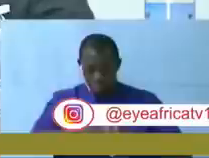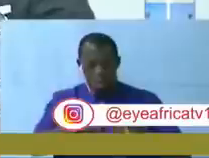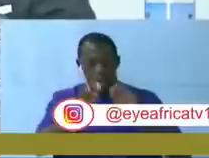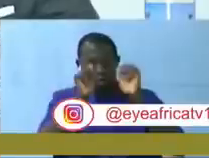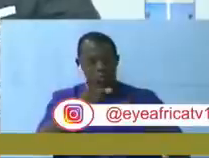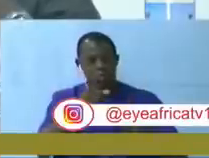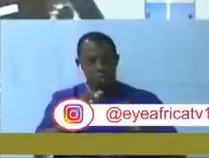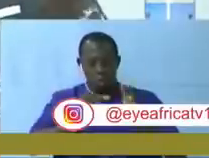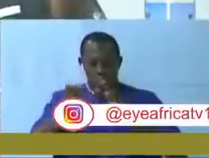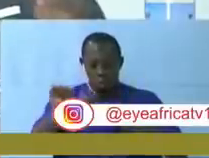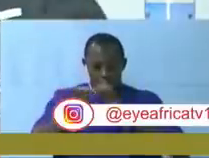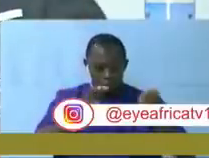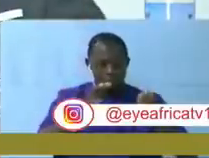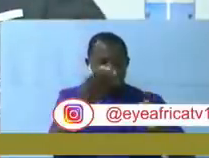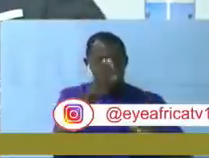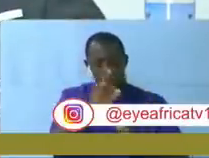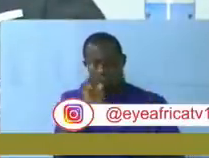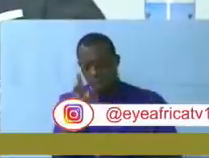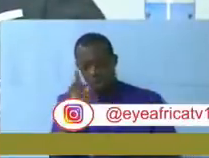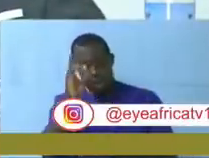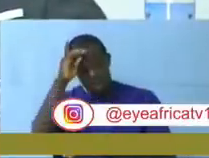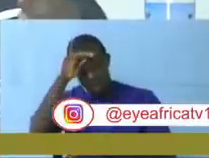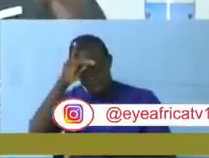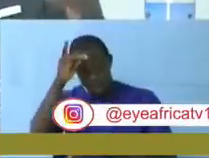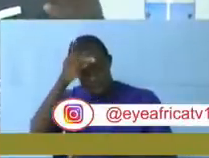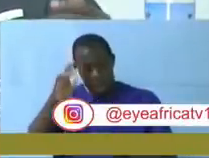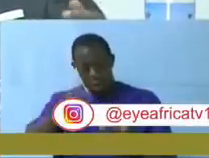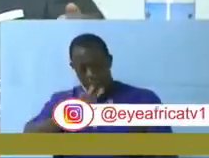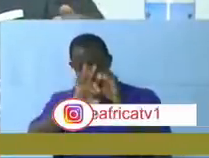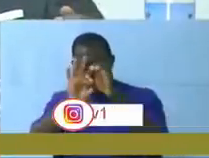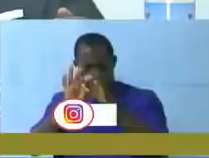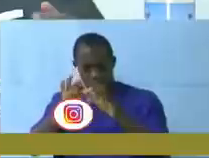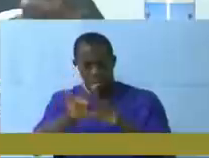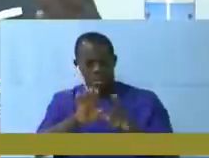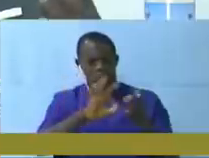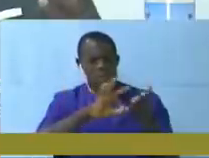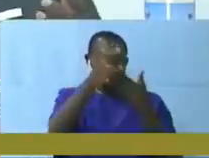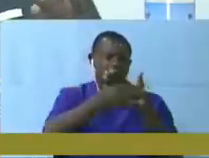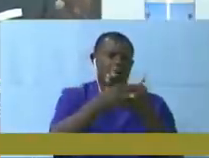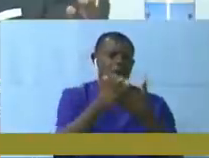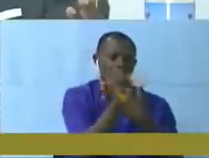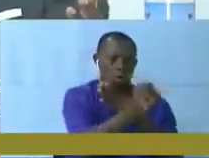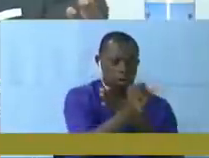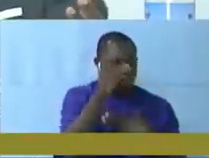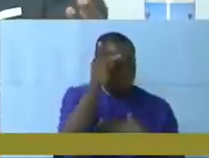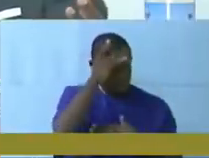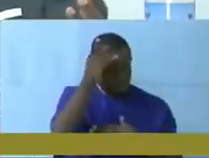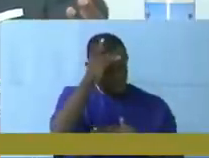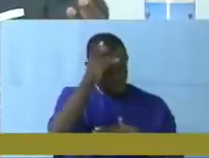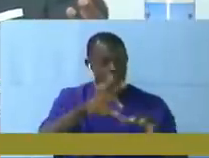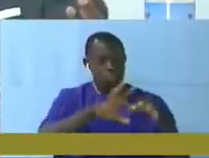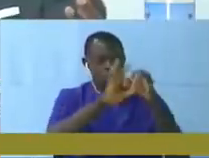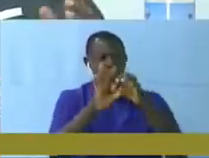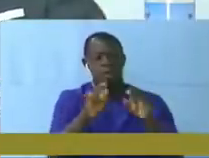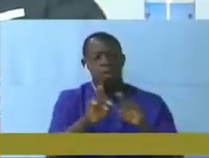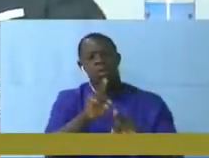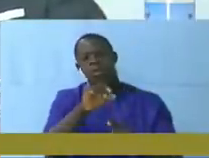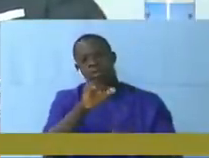one party to another, but it was abused to give the executive the power to